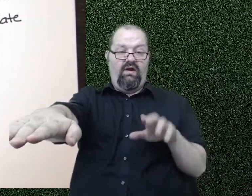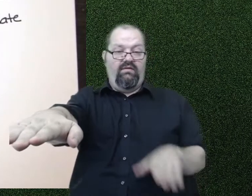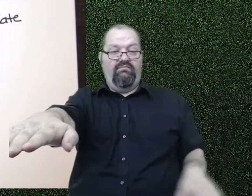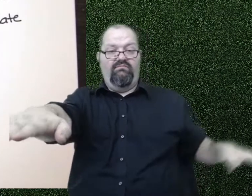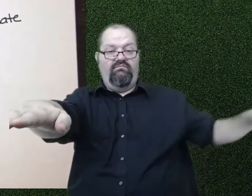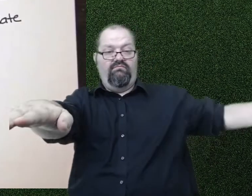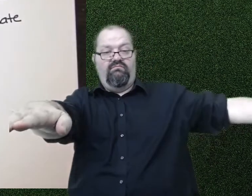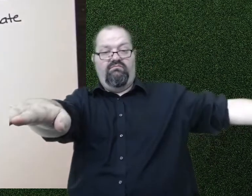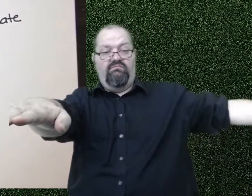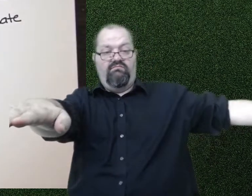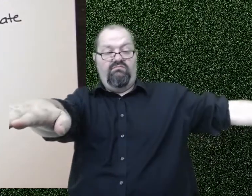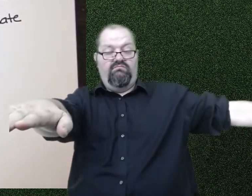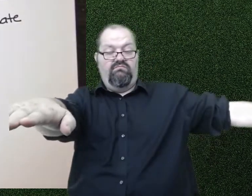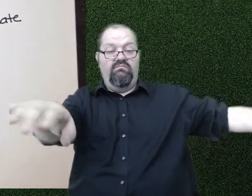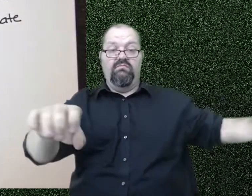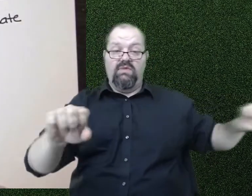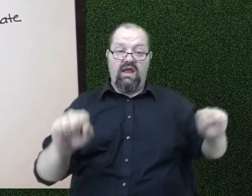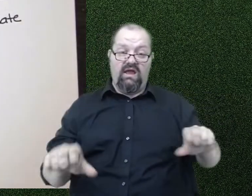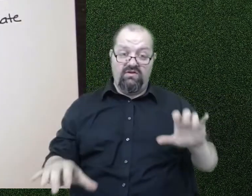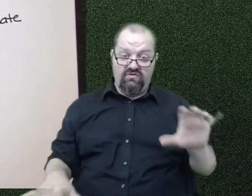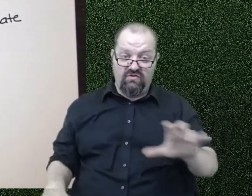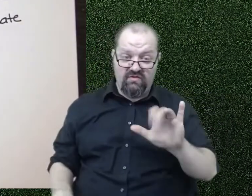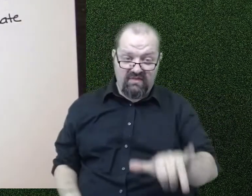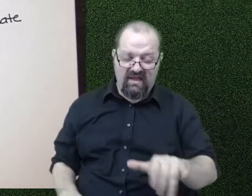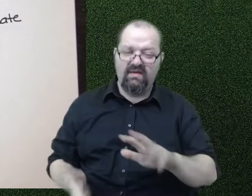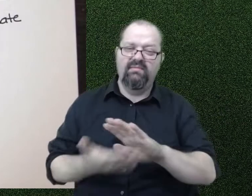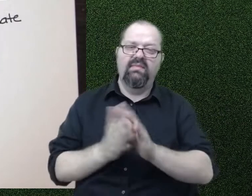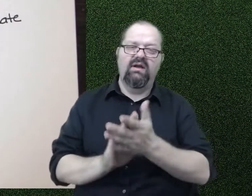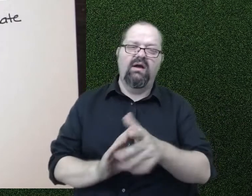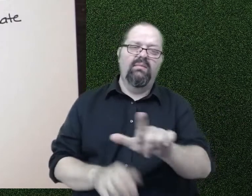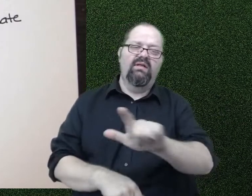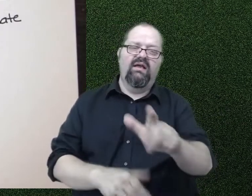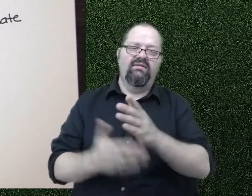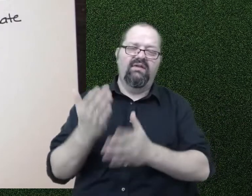right. That's a left-handed coordinate system. We're